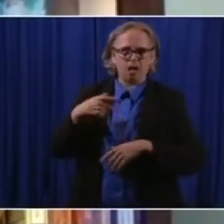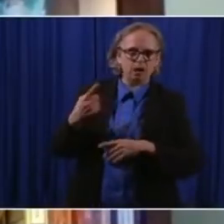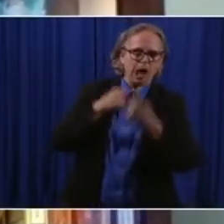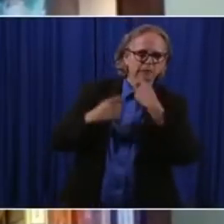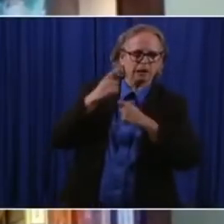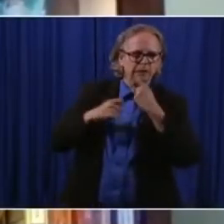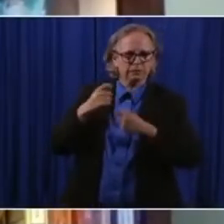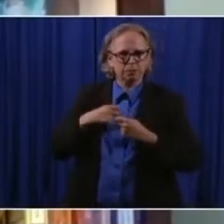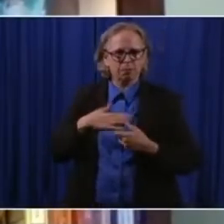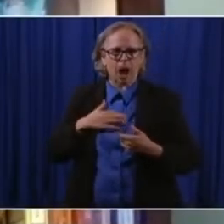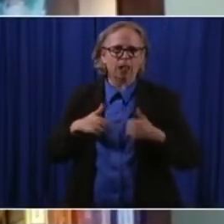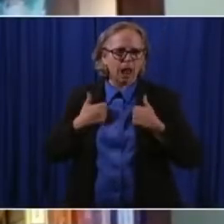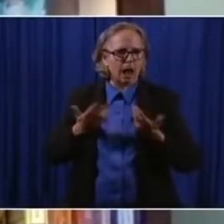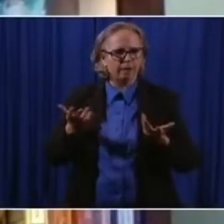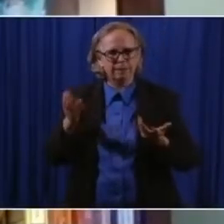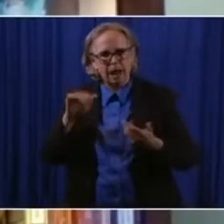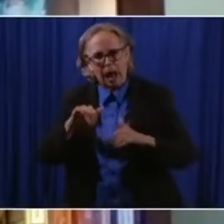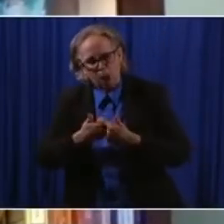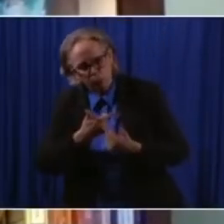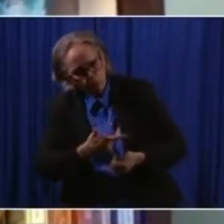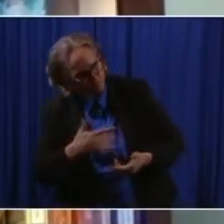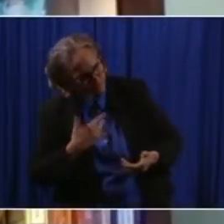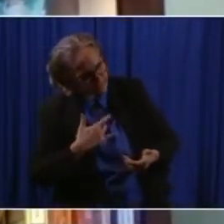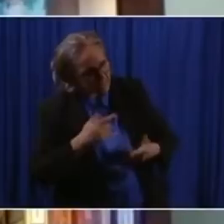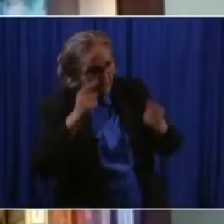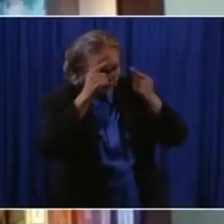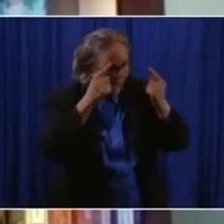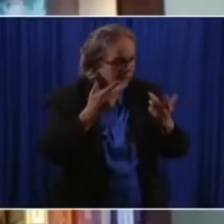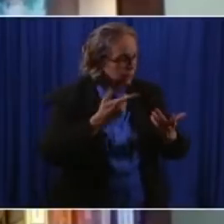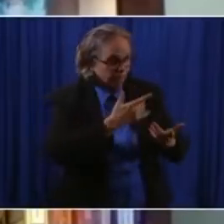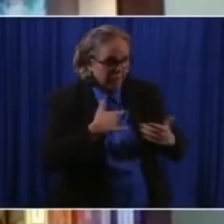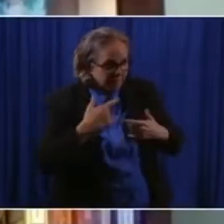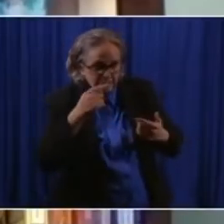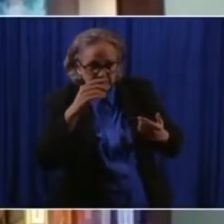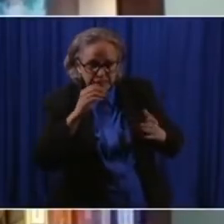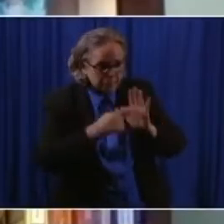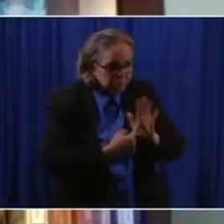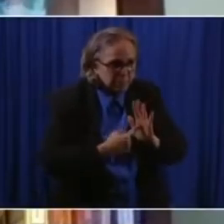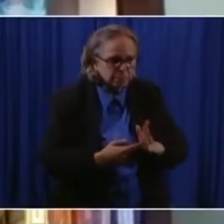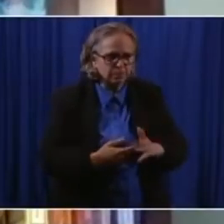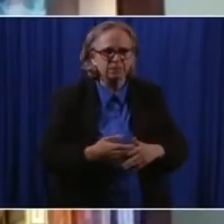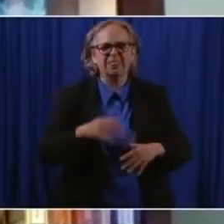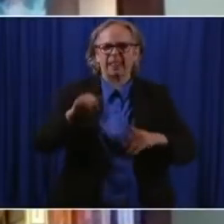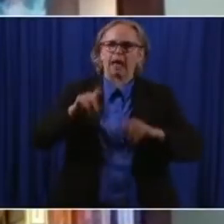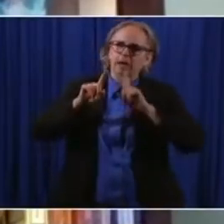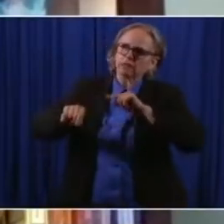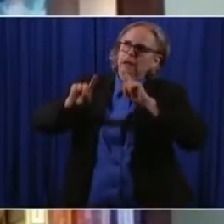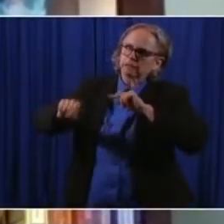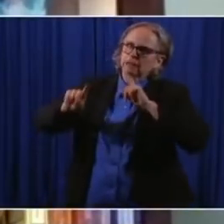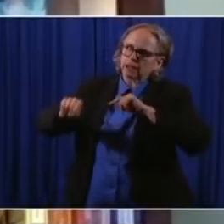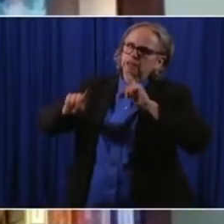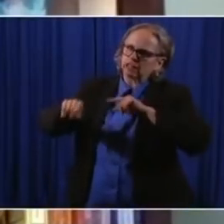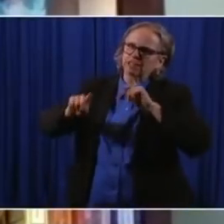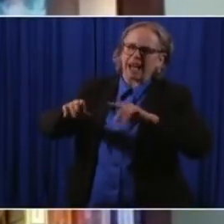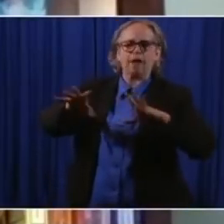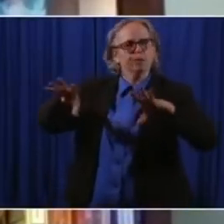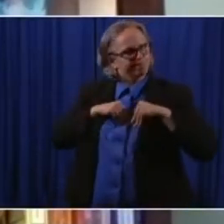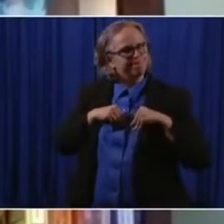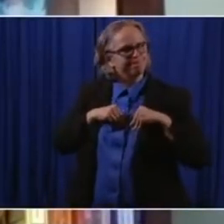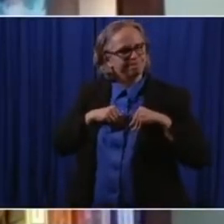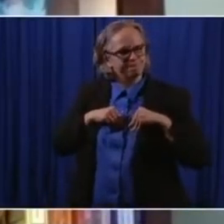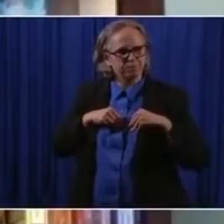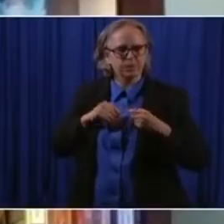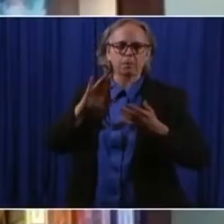do you feel today? Do you have a headache? Do you have this? I think these are going to have to become more central to kind of our everyday routine.